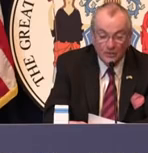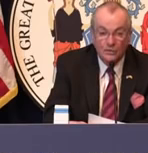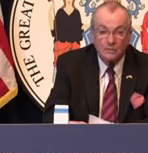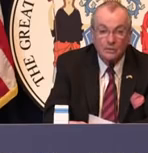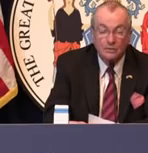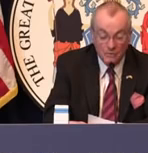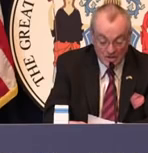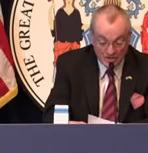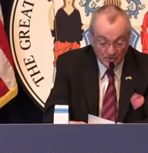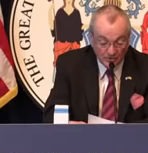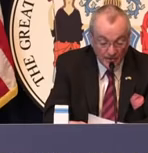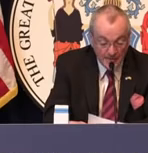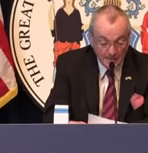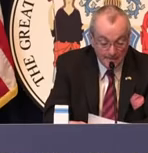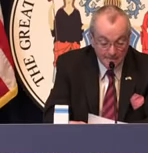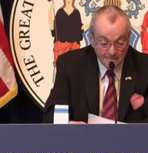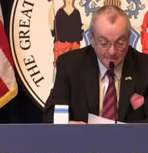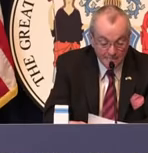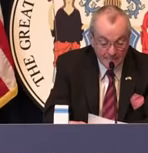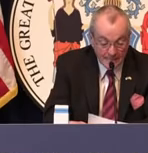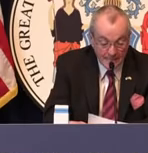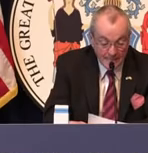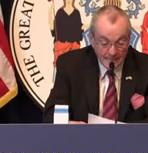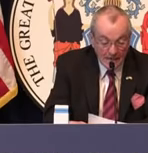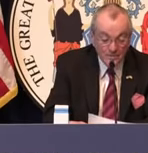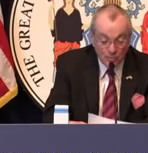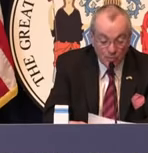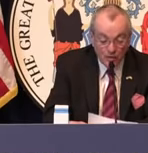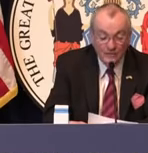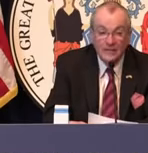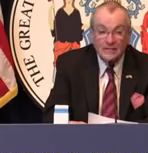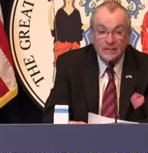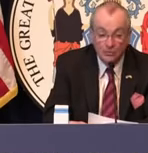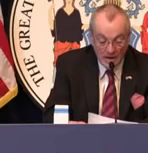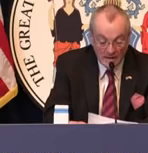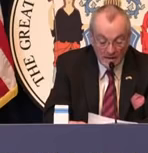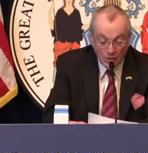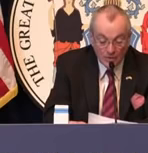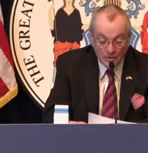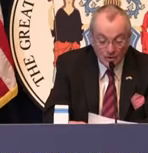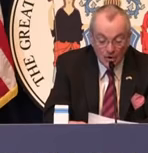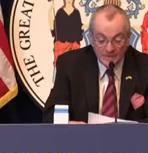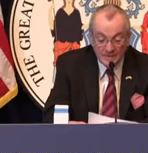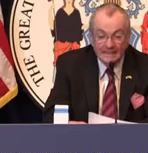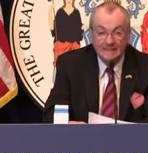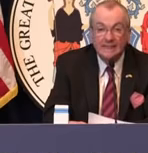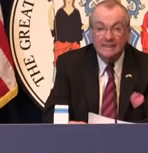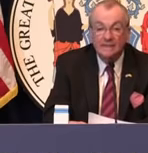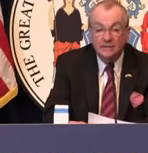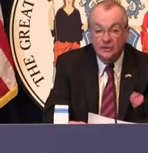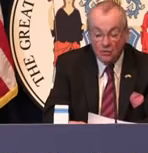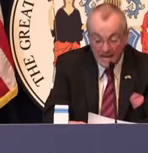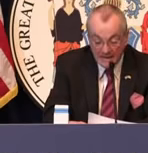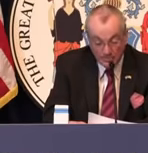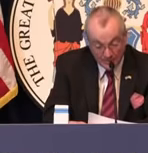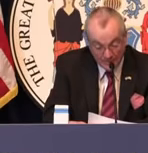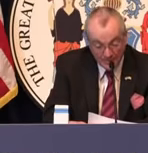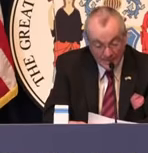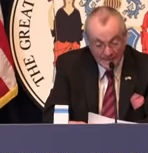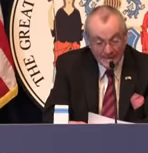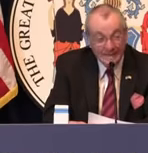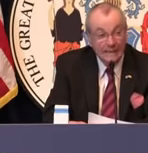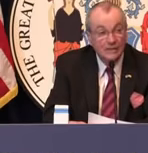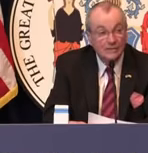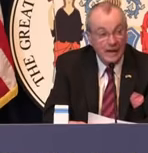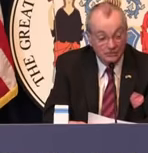most vulnerable residents. As the report states outright, and I quote it, COVID-19 didn't create the